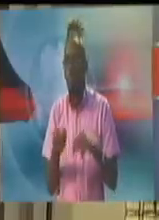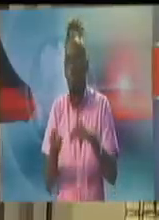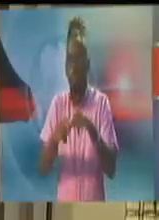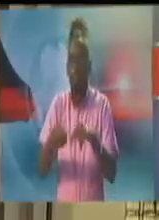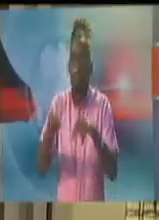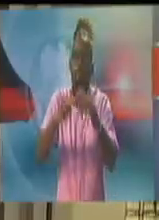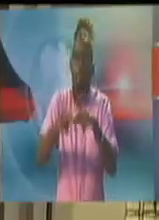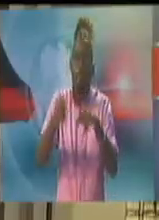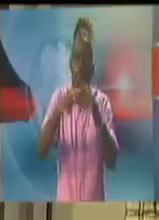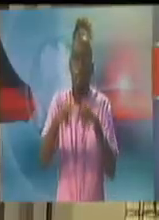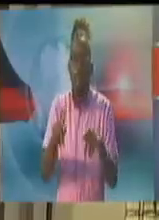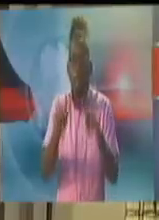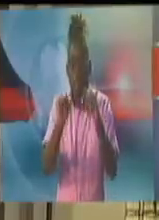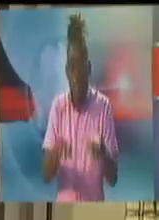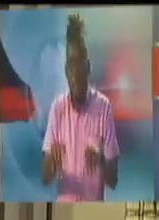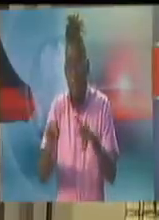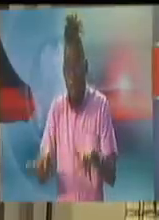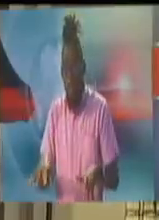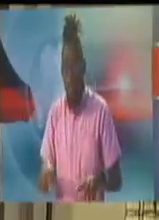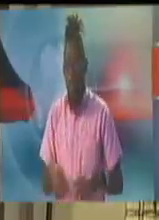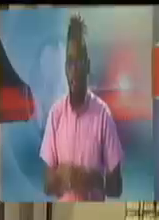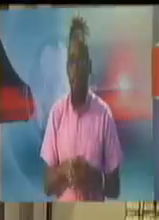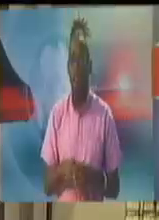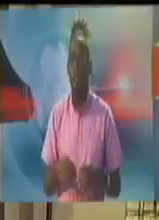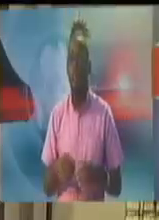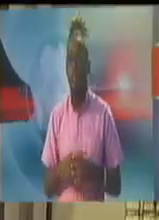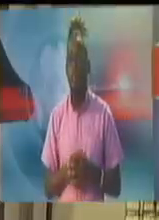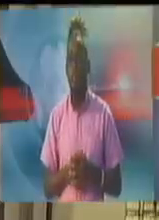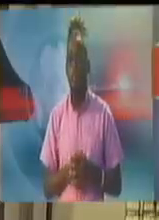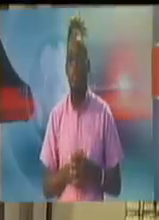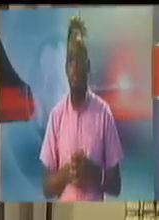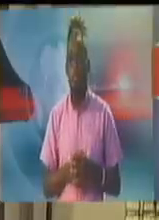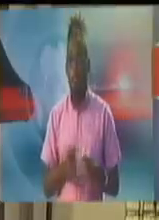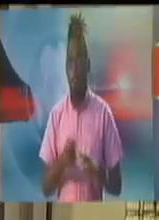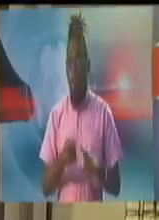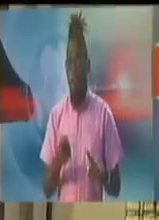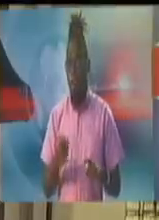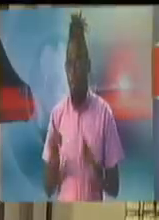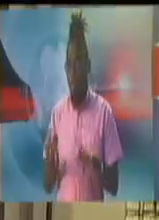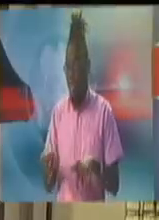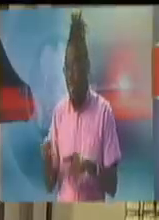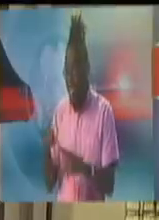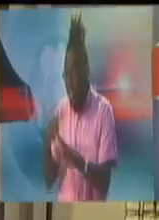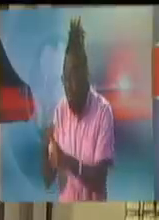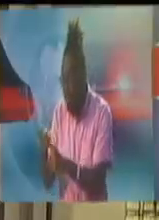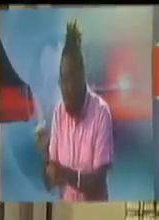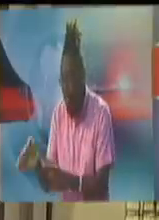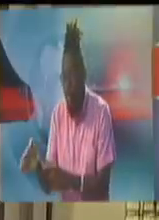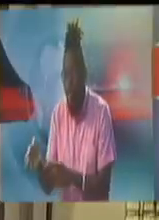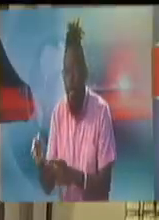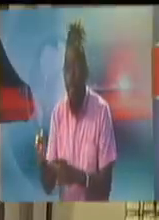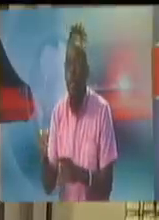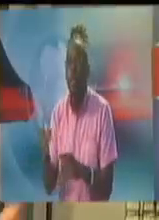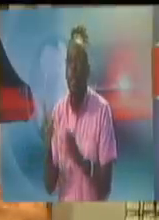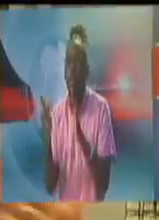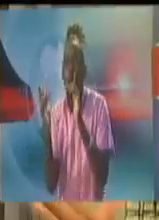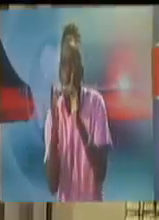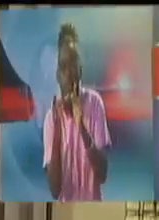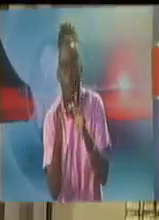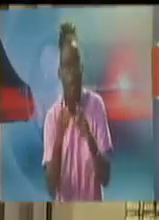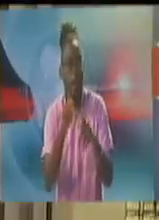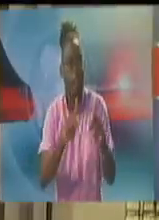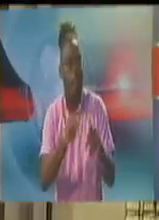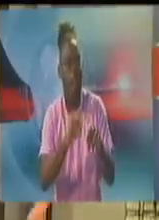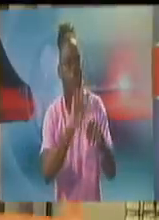of known cases, primary contacts, secondary contacts. Now we have gone to another